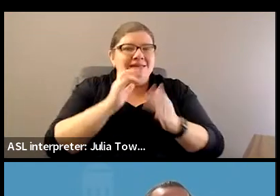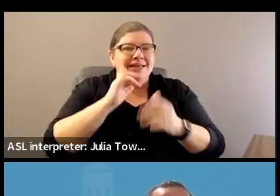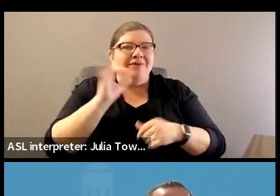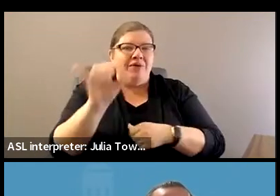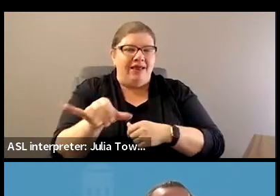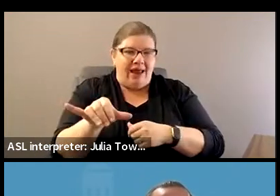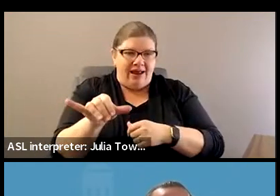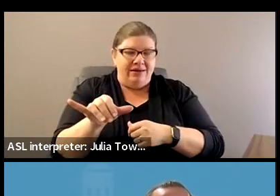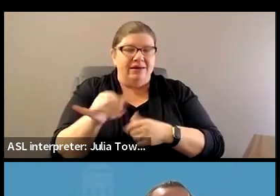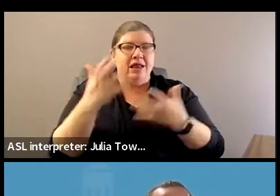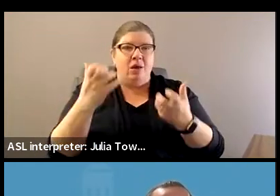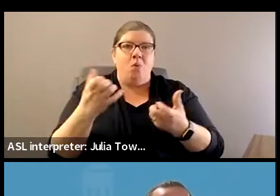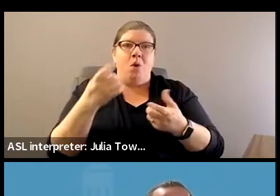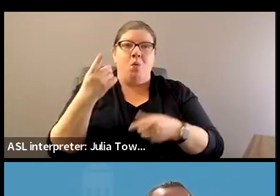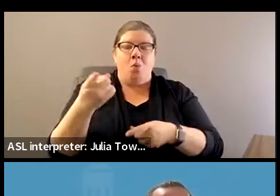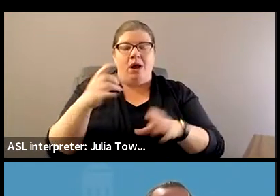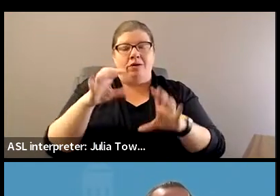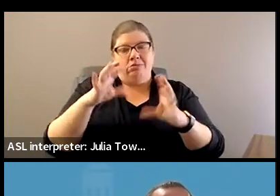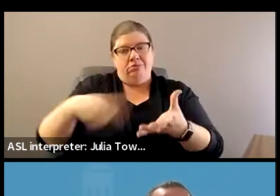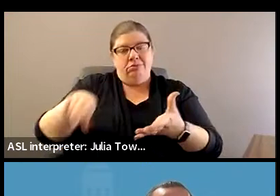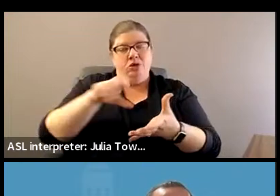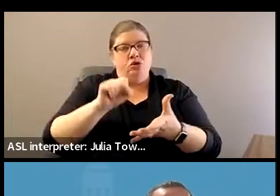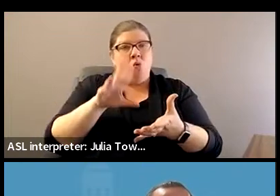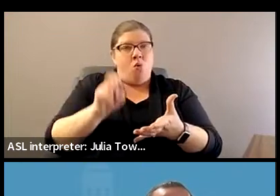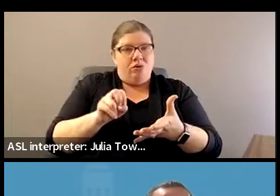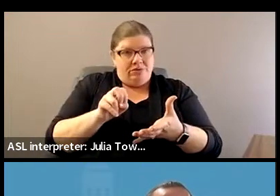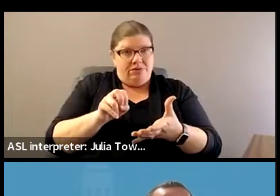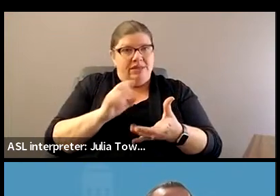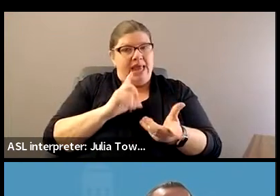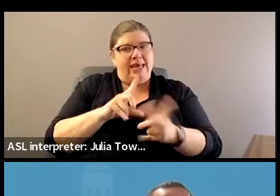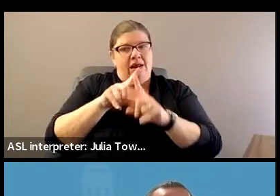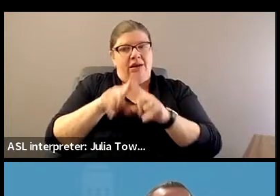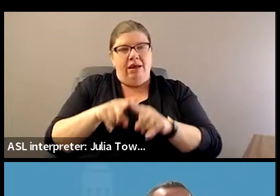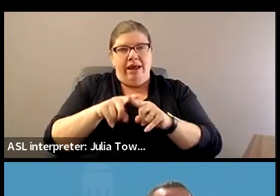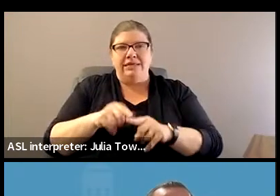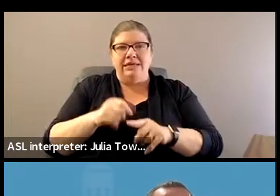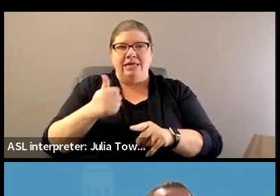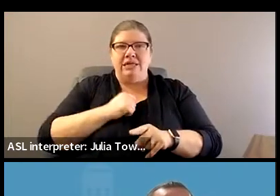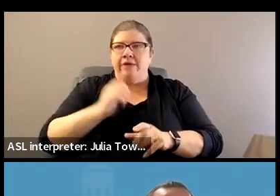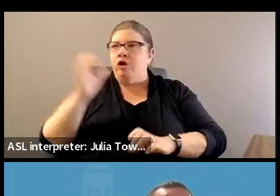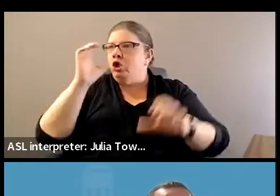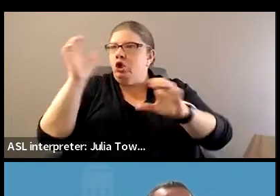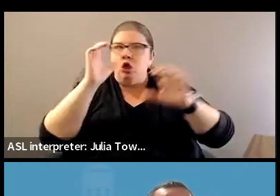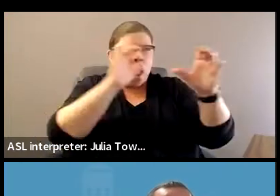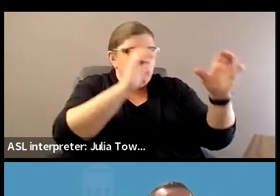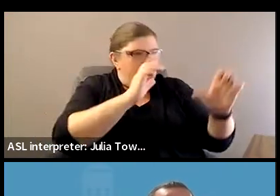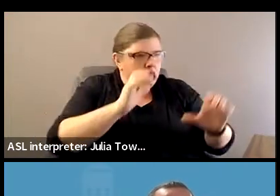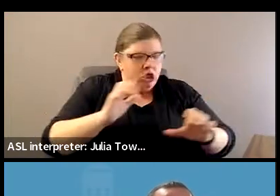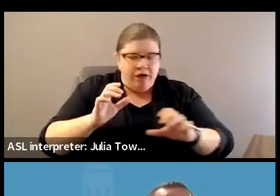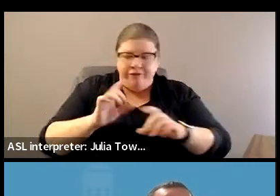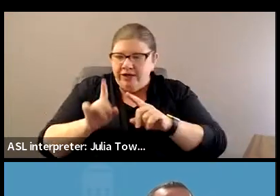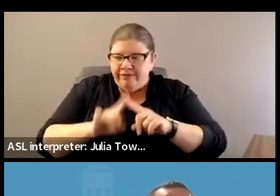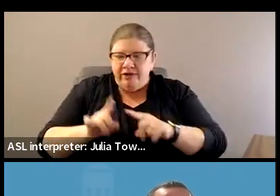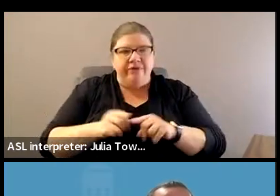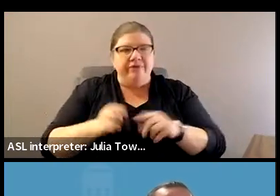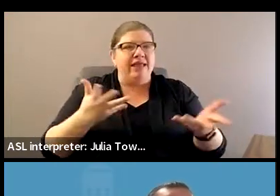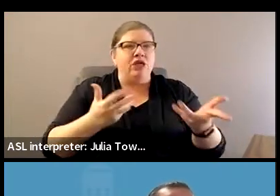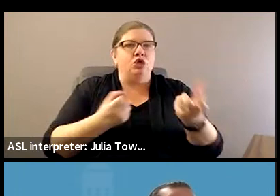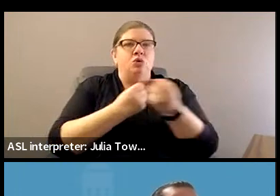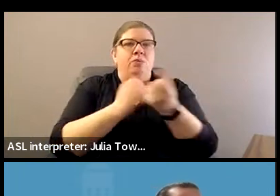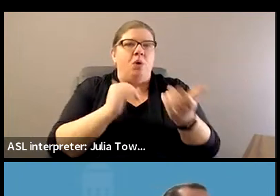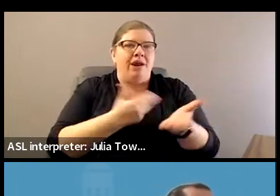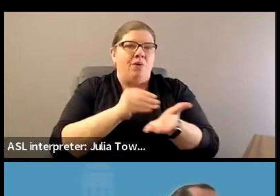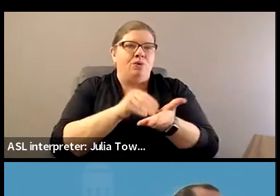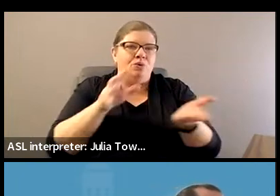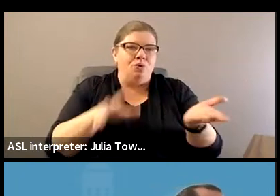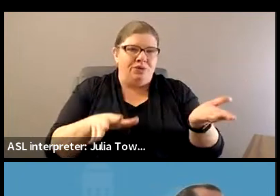want a source that they can go to instead of looking for different sources to support our students.